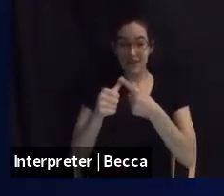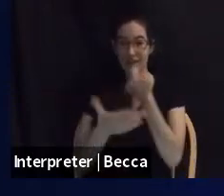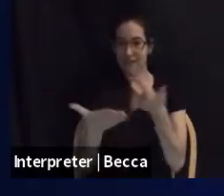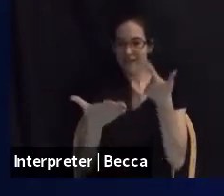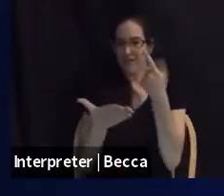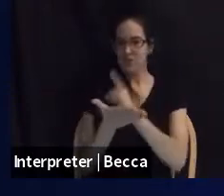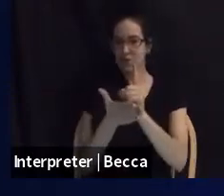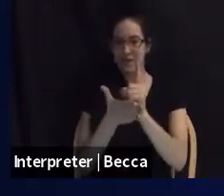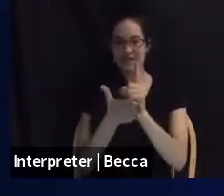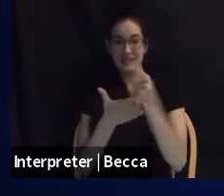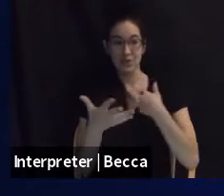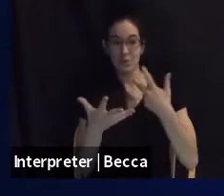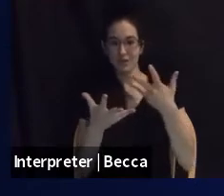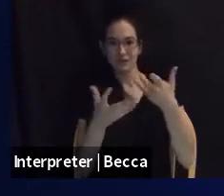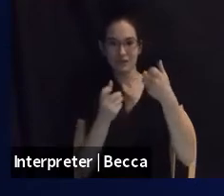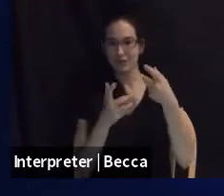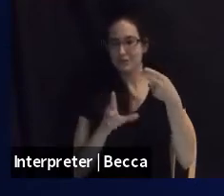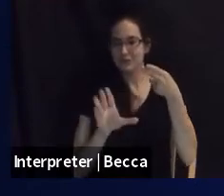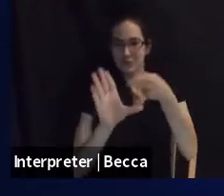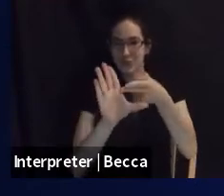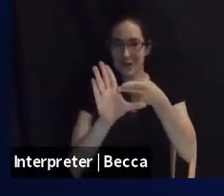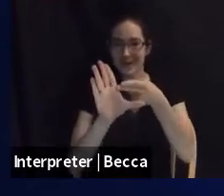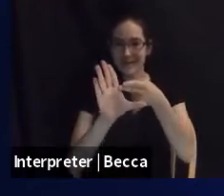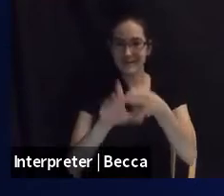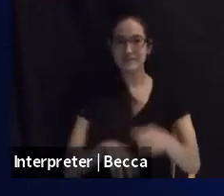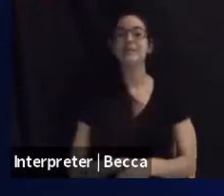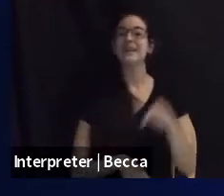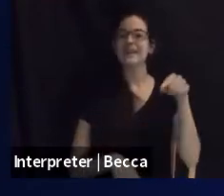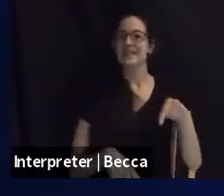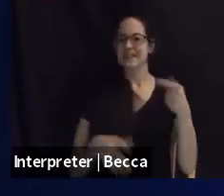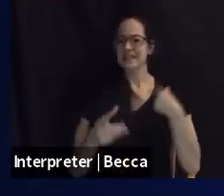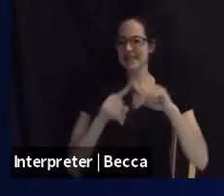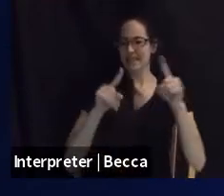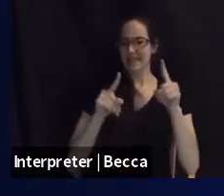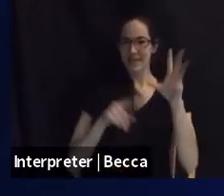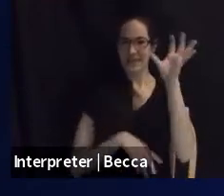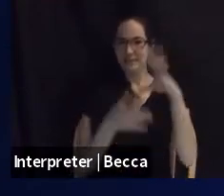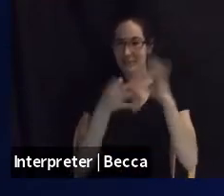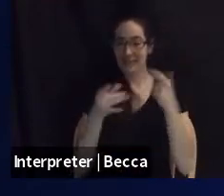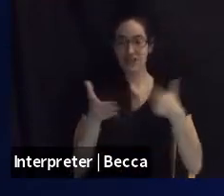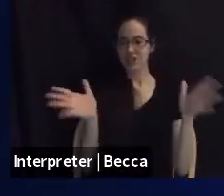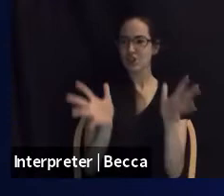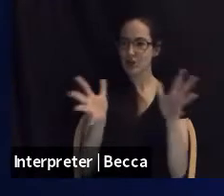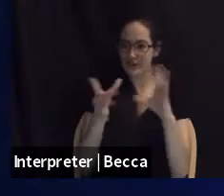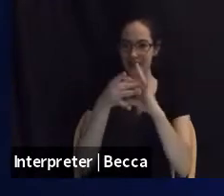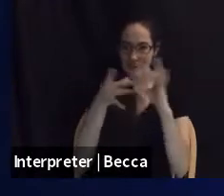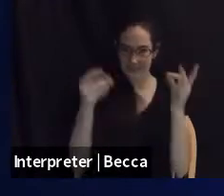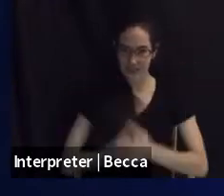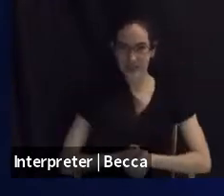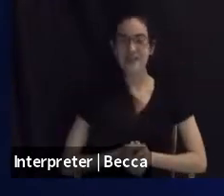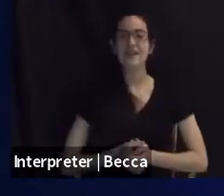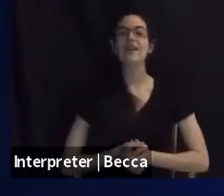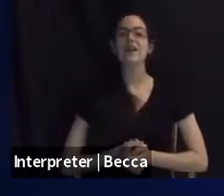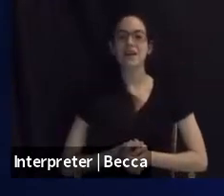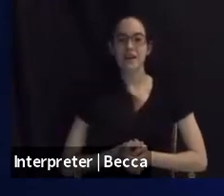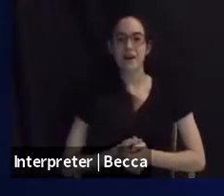you call Gateway home or it's your first time here, because today is a standalone message, a little encouragement for you, but the weeks to come is going to be our